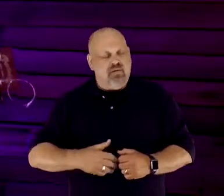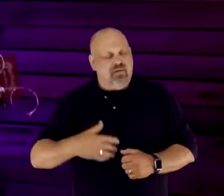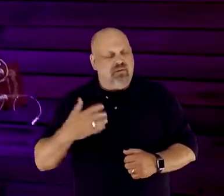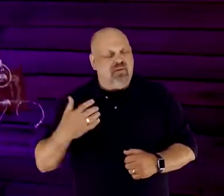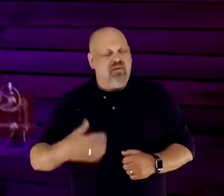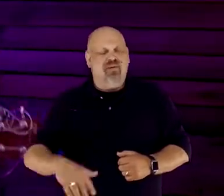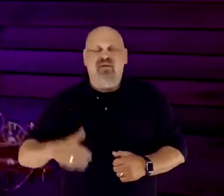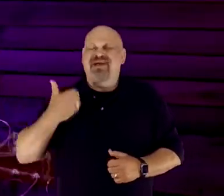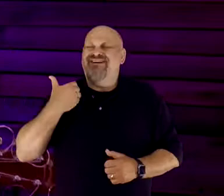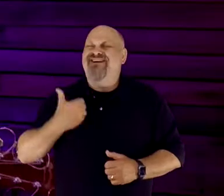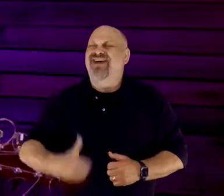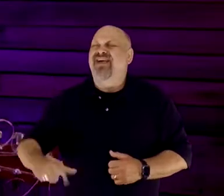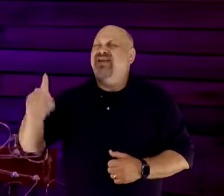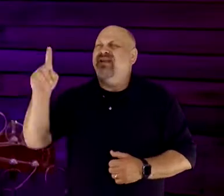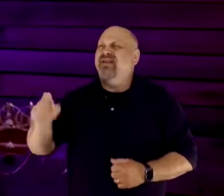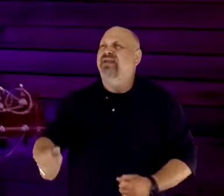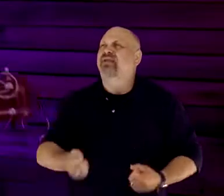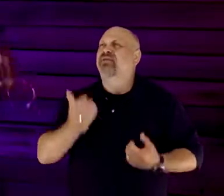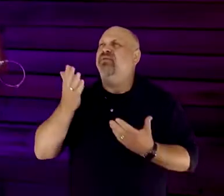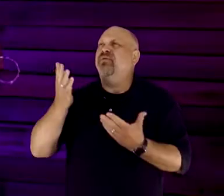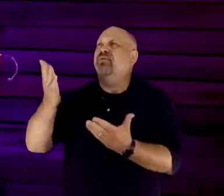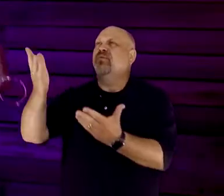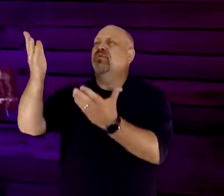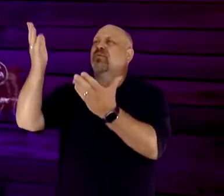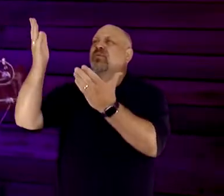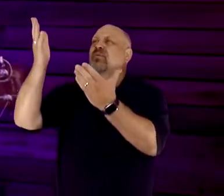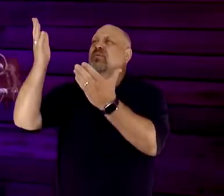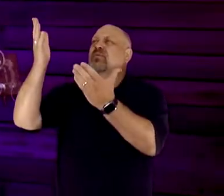Oh, I need you